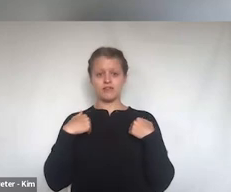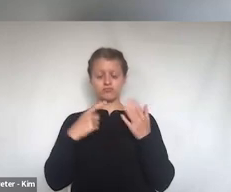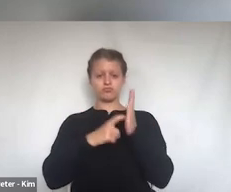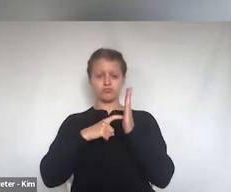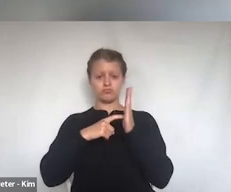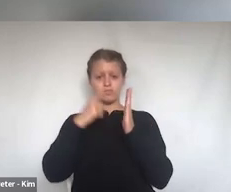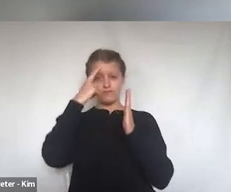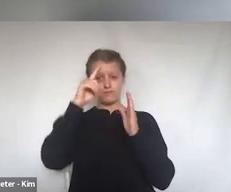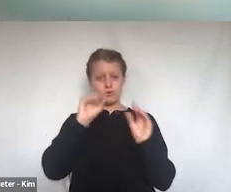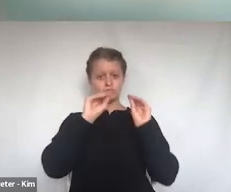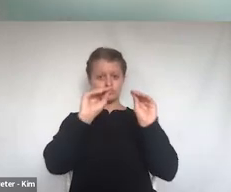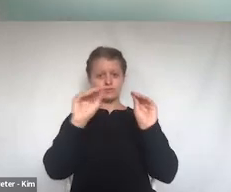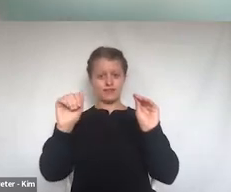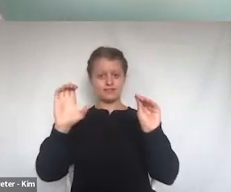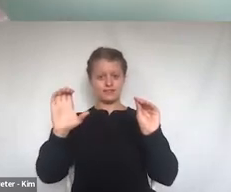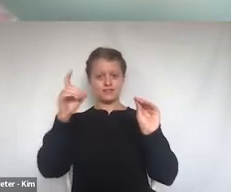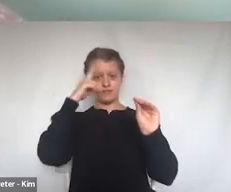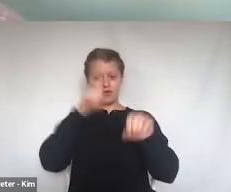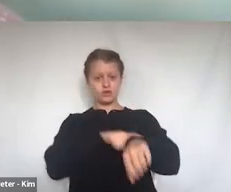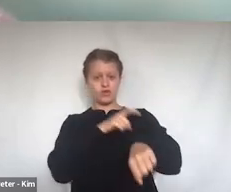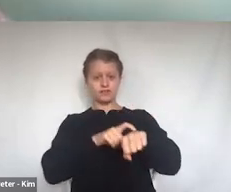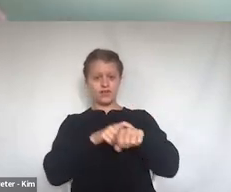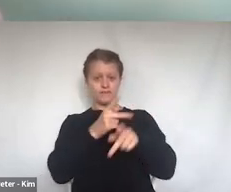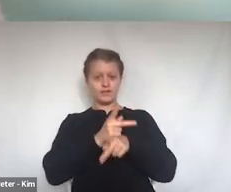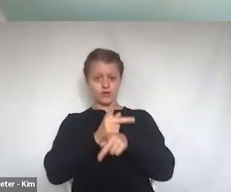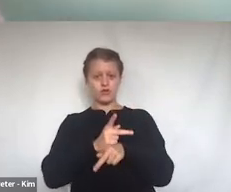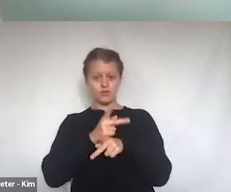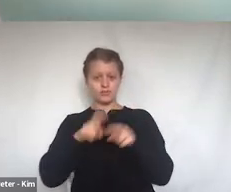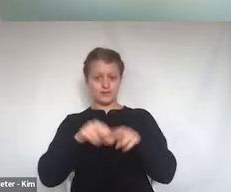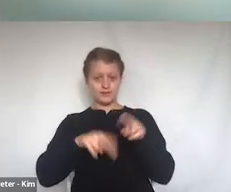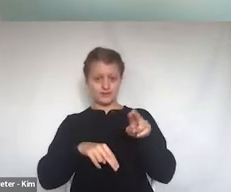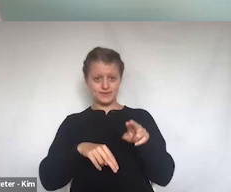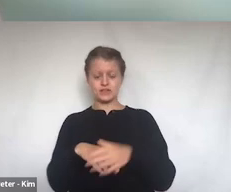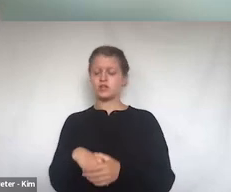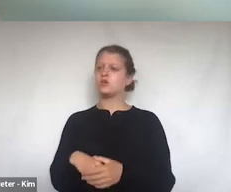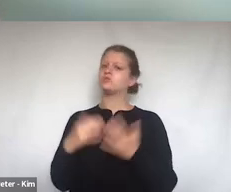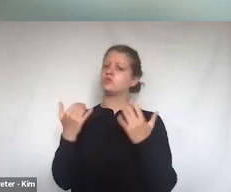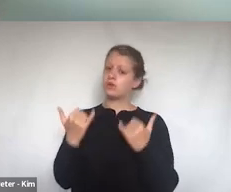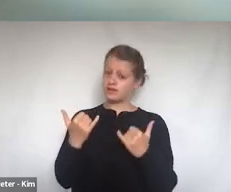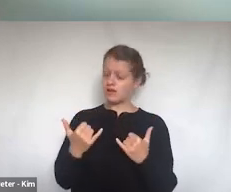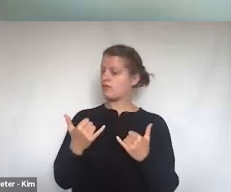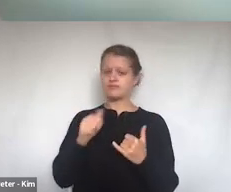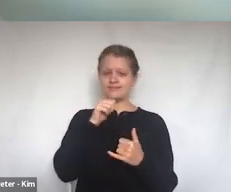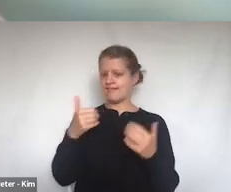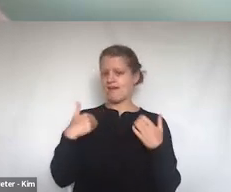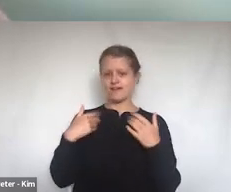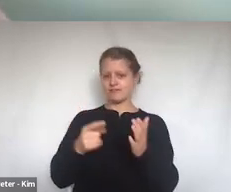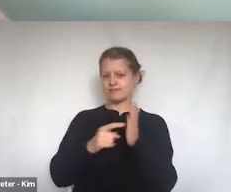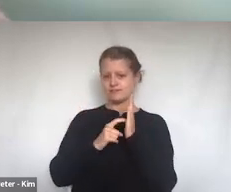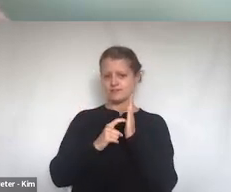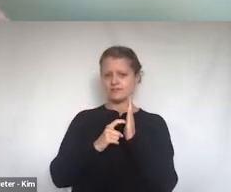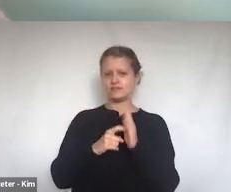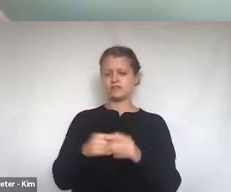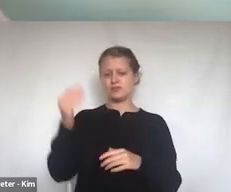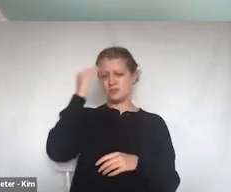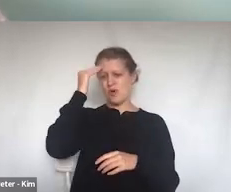facilities at the moment? Yeah, great question. Very important question. There is not right now with the sheer diversity of